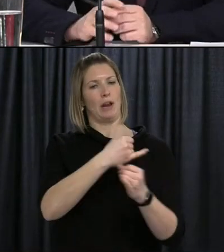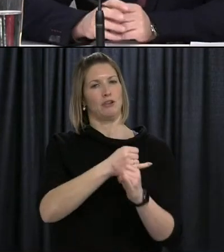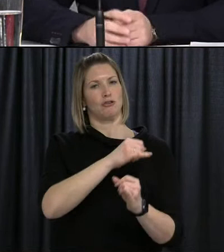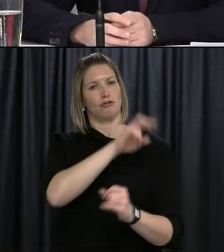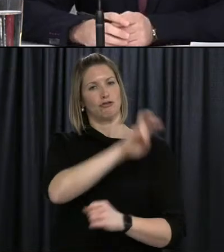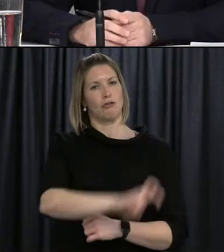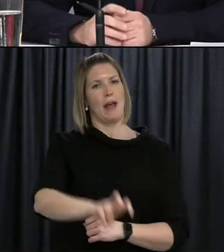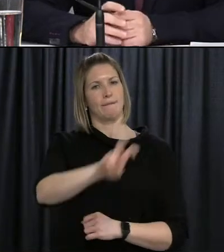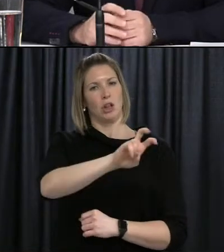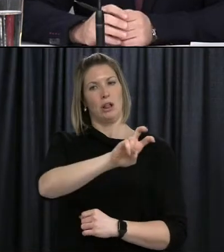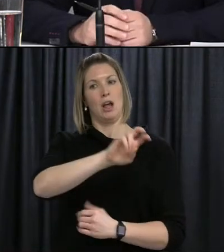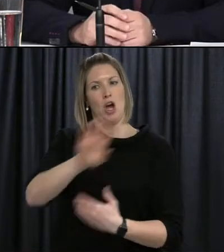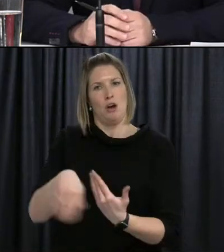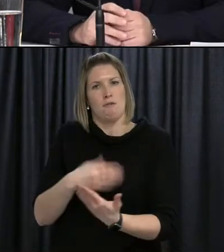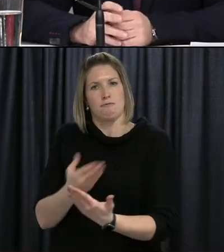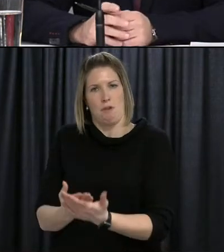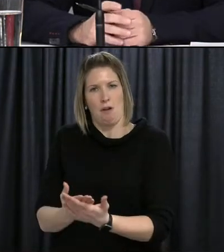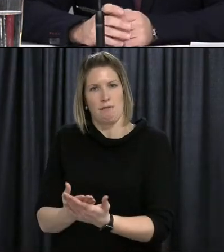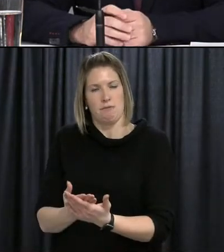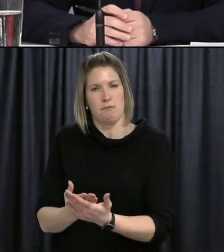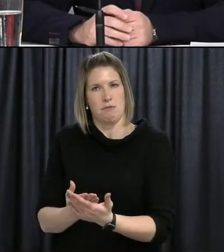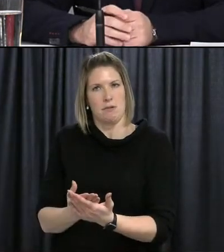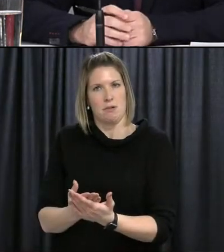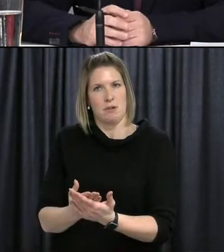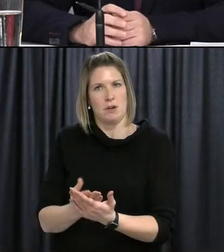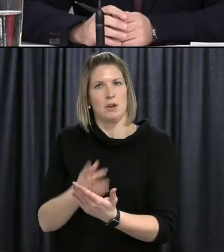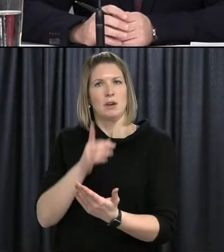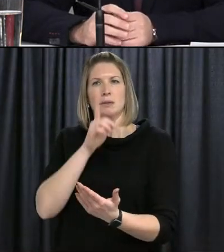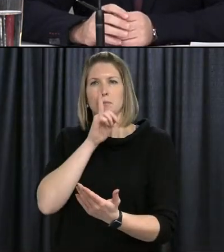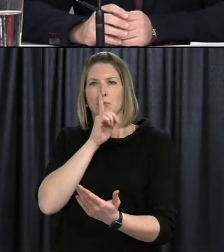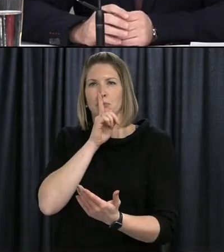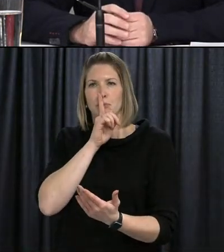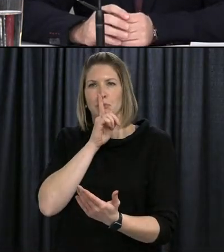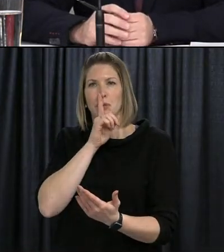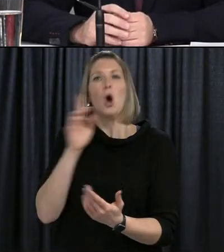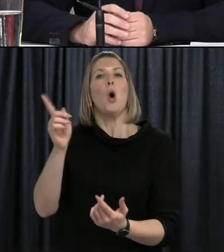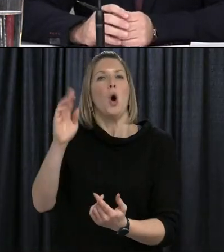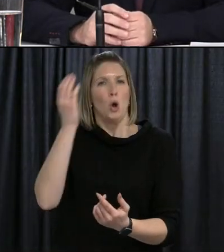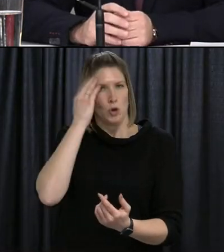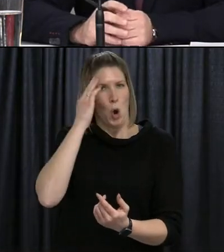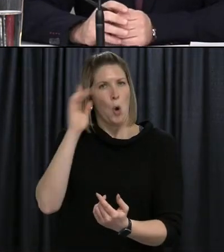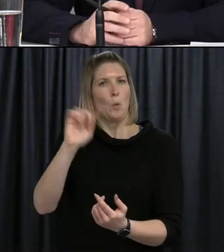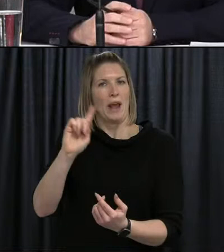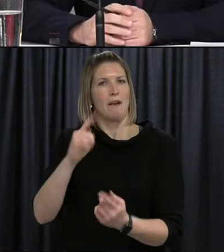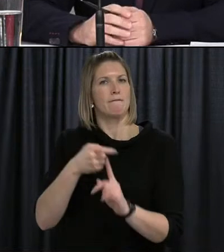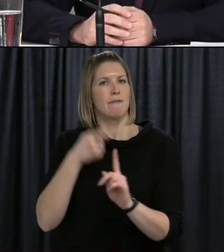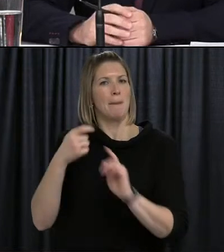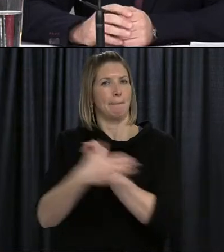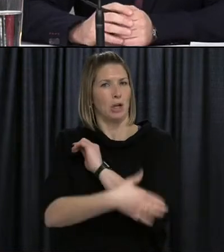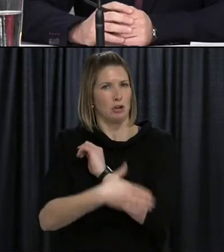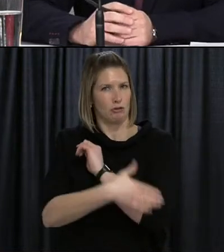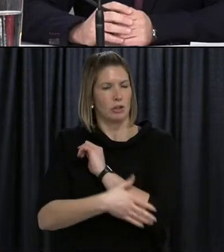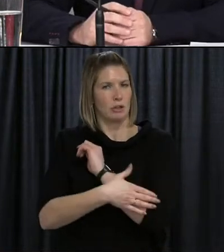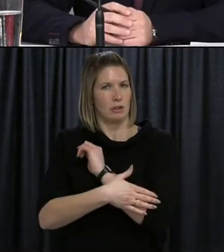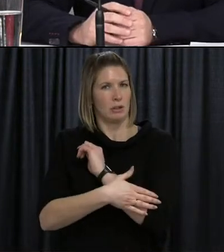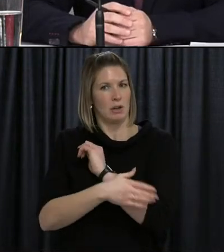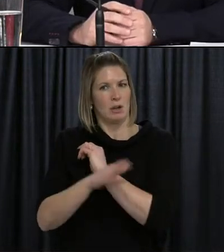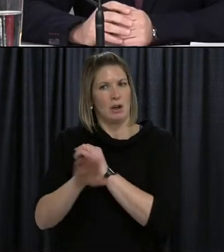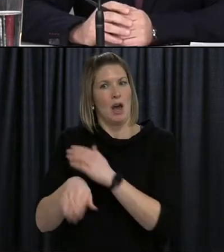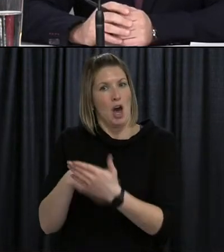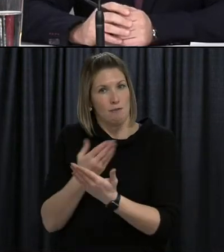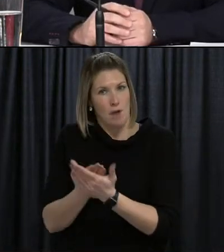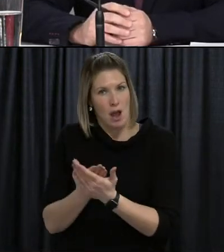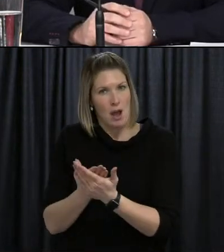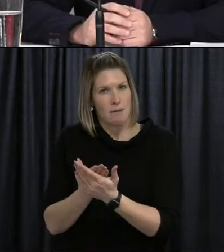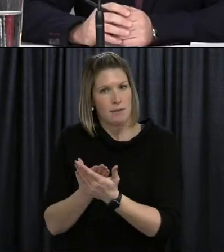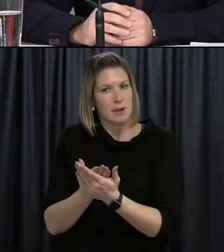the origin of the travel from which the person came. Is there a reason that, have we stepped away from doing that now,